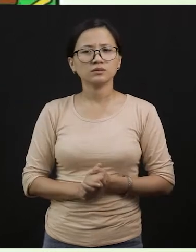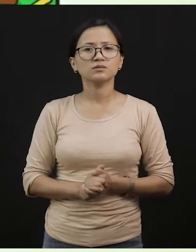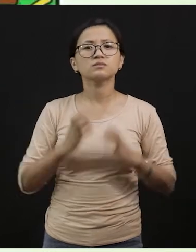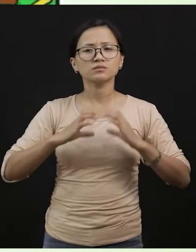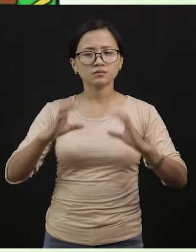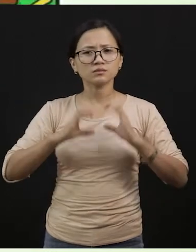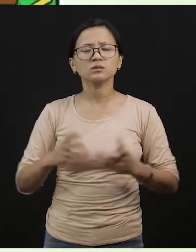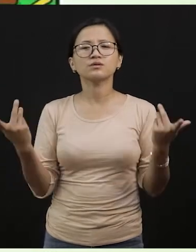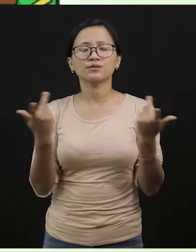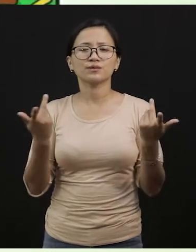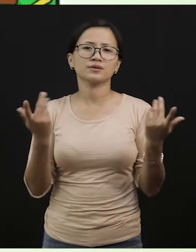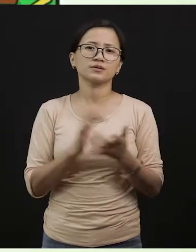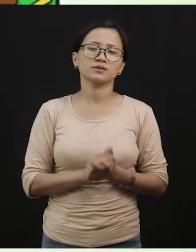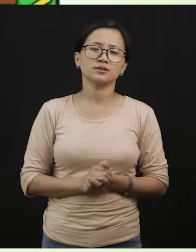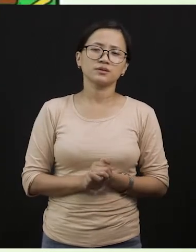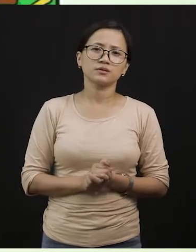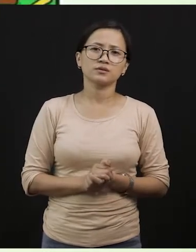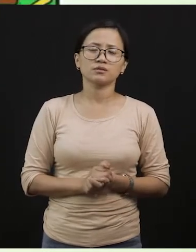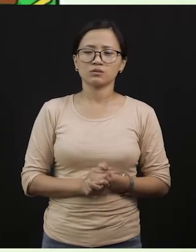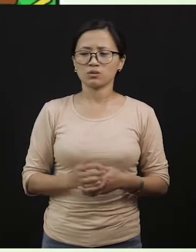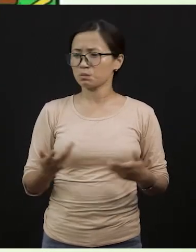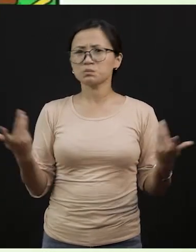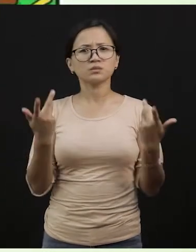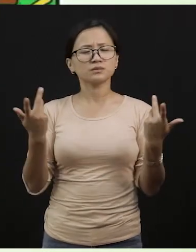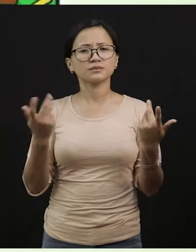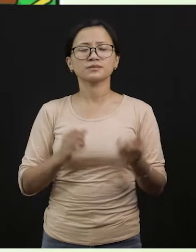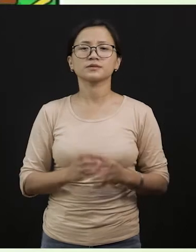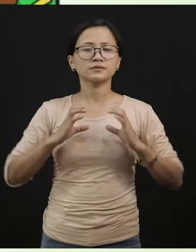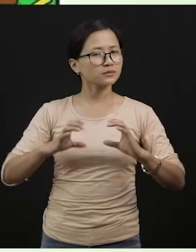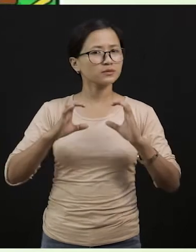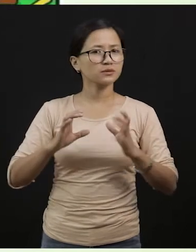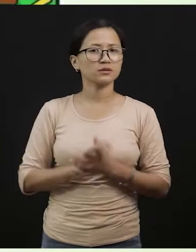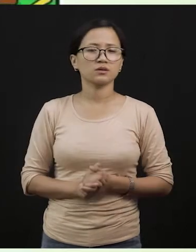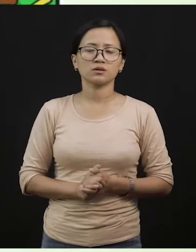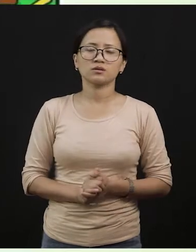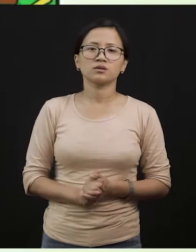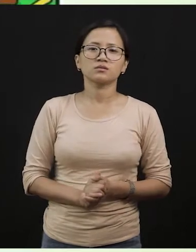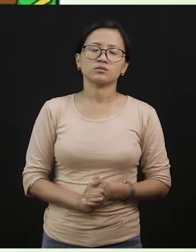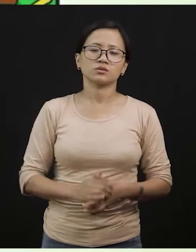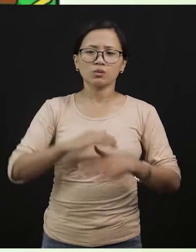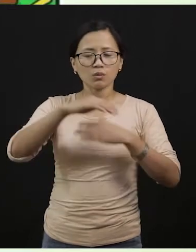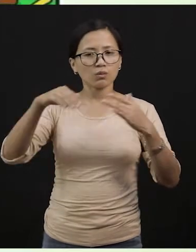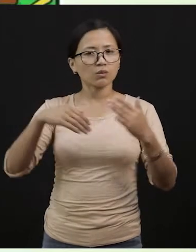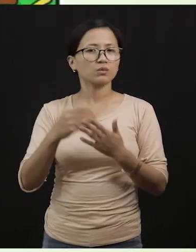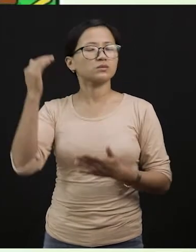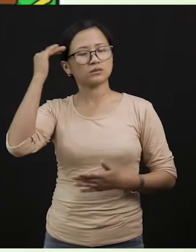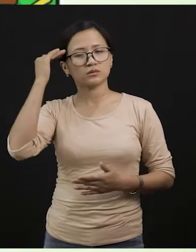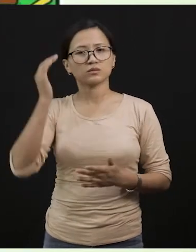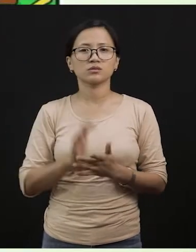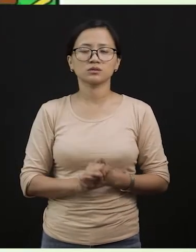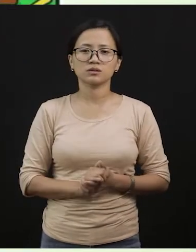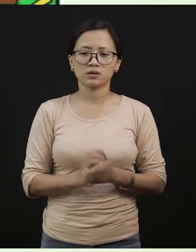all, why should you care, or why should I care for plants? Because we all know that plants give us oxygen, right?